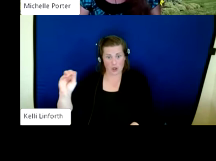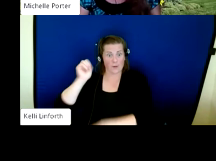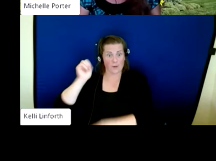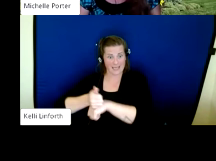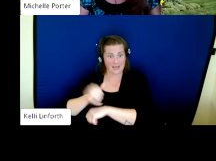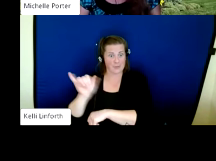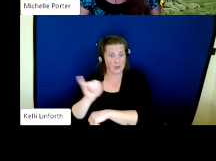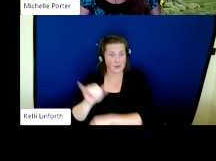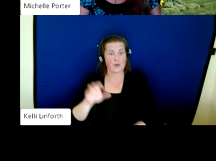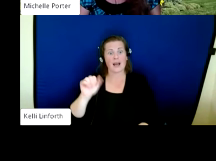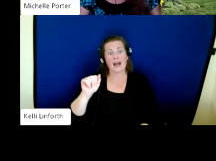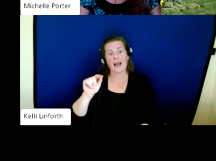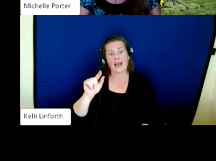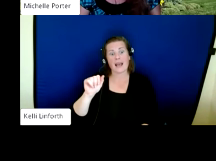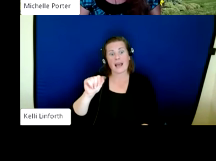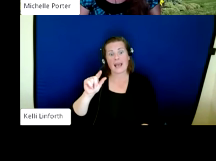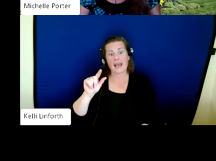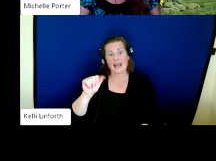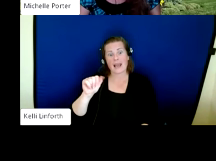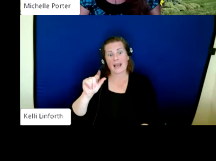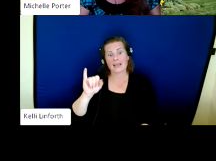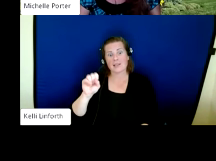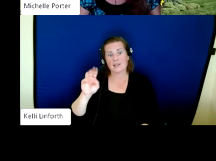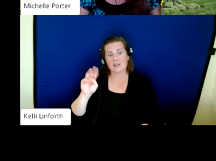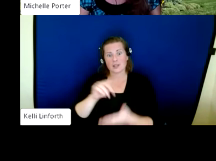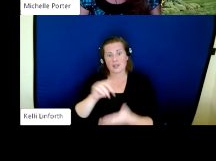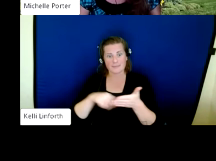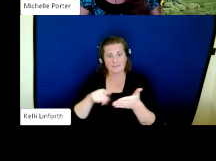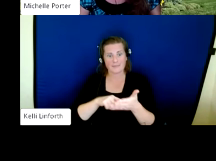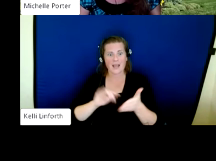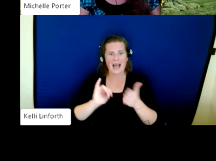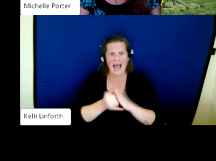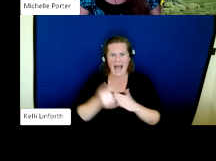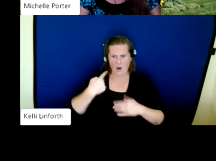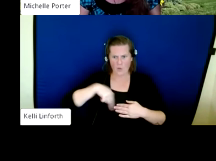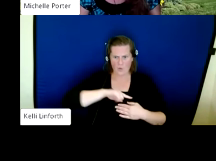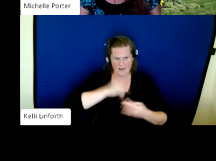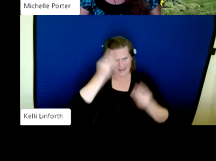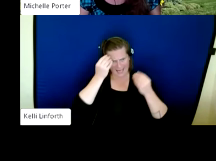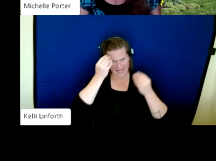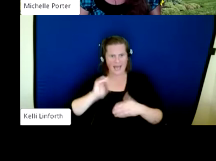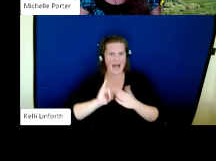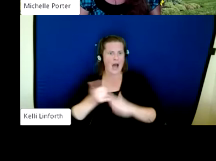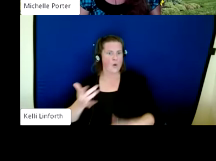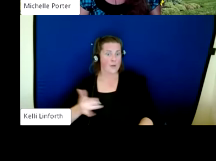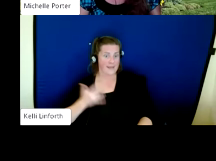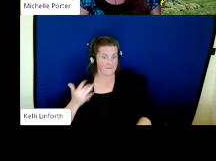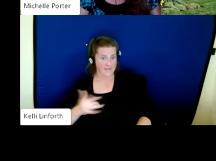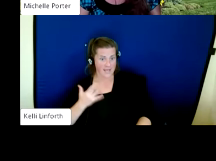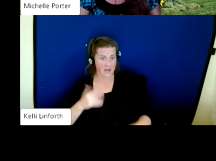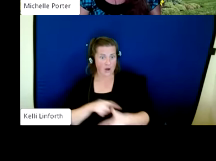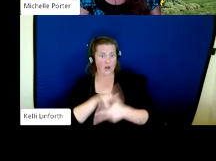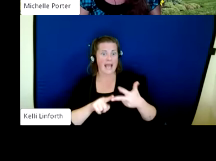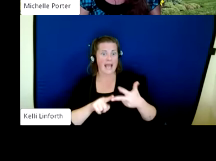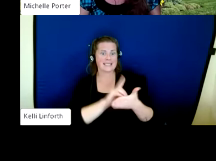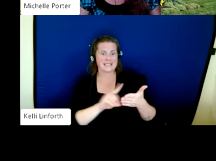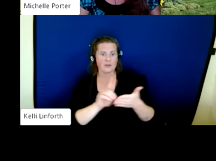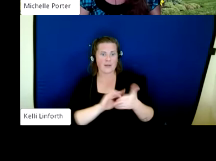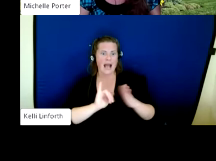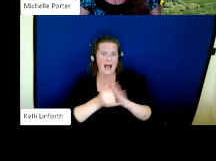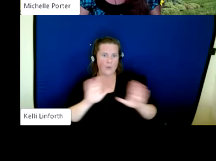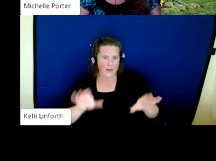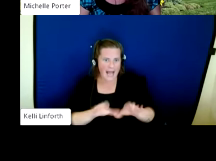ageism refers to the stereotypes, that's how we think, prejudice, how we feel, and discrimination, how we